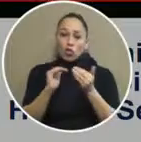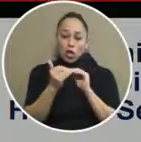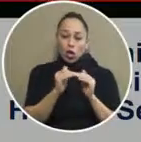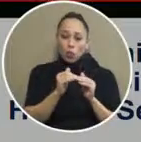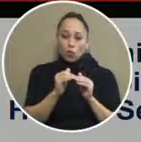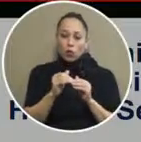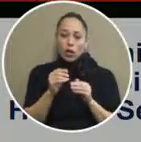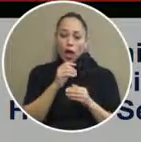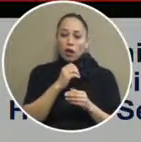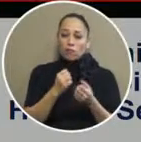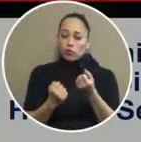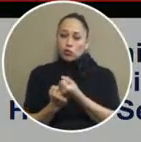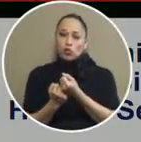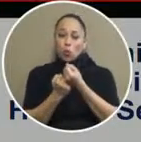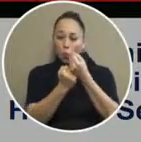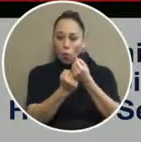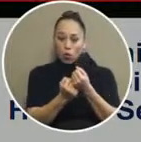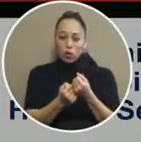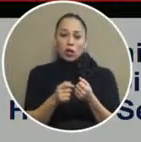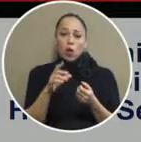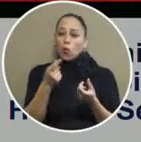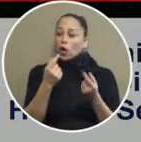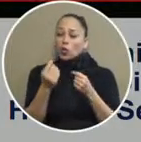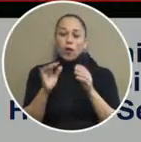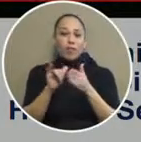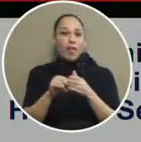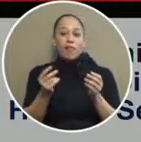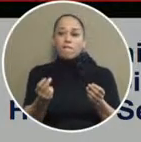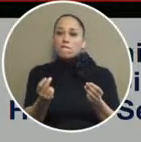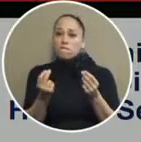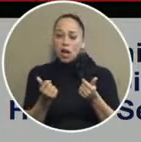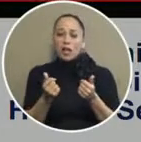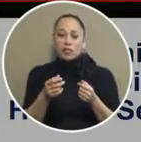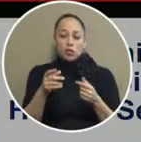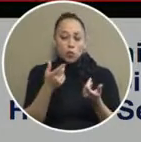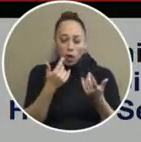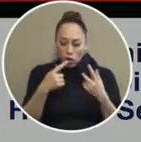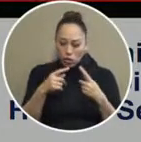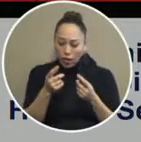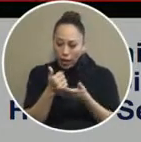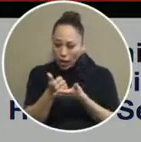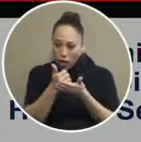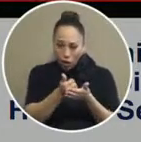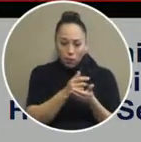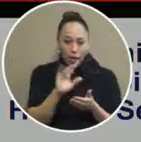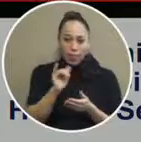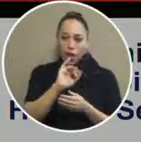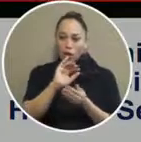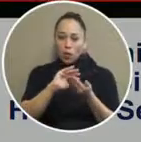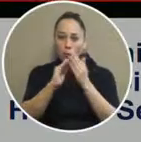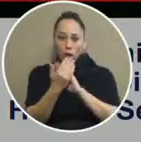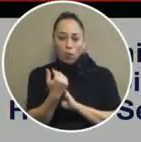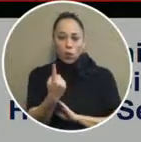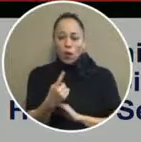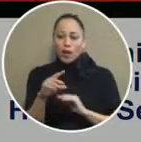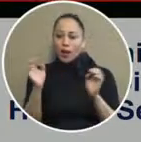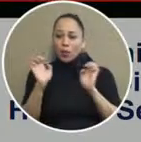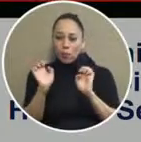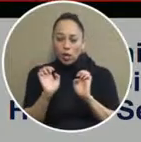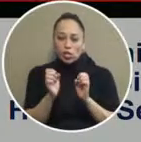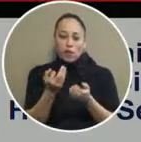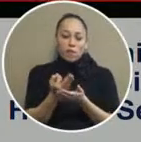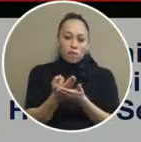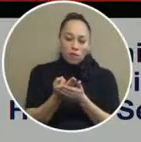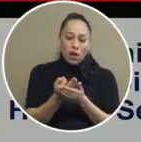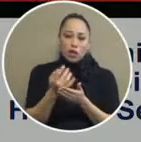has come out in support of them. We did that immediately. You did that immediately as a body. We deployed that emergency funding in the